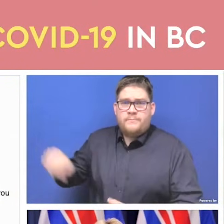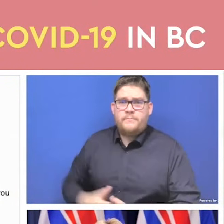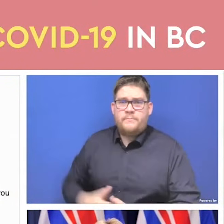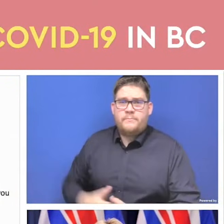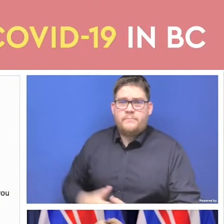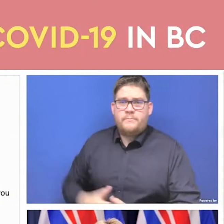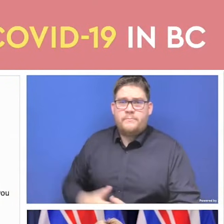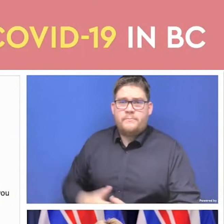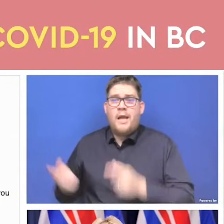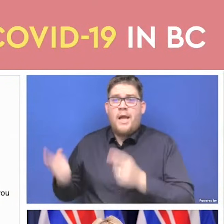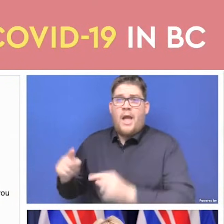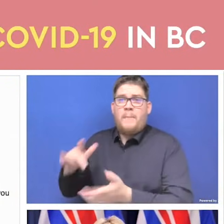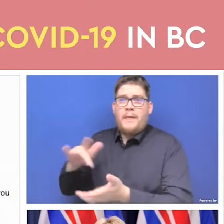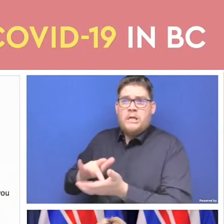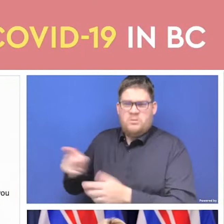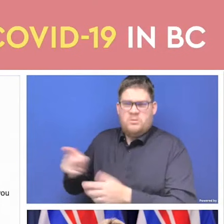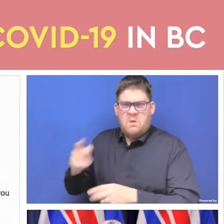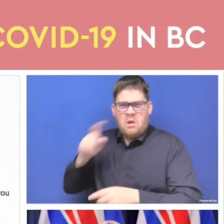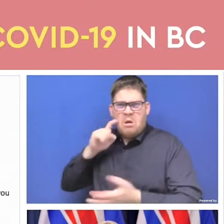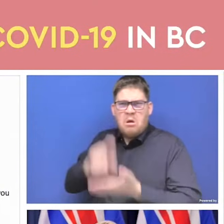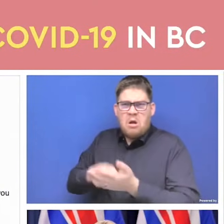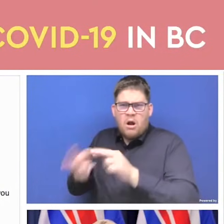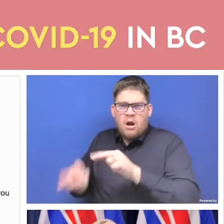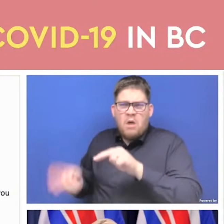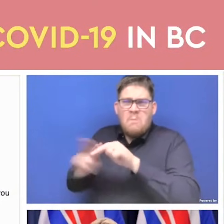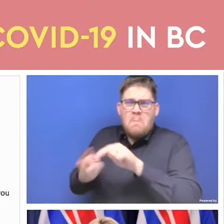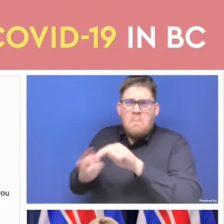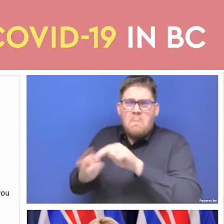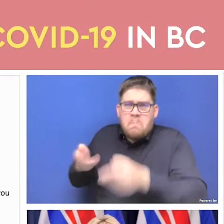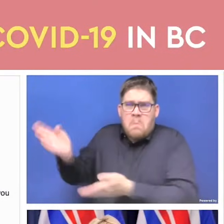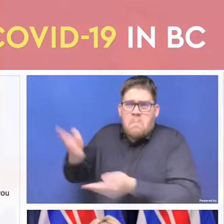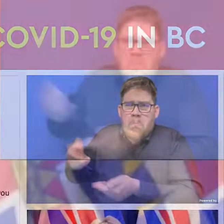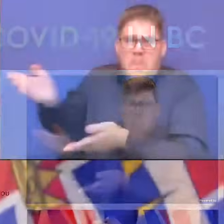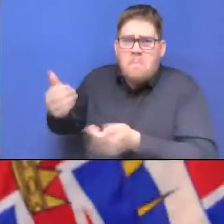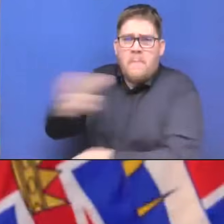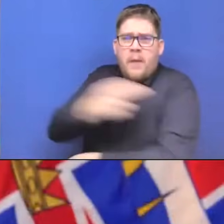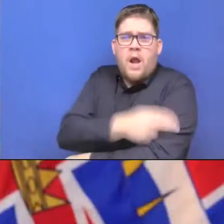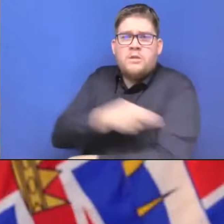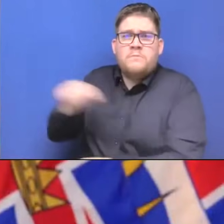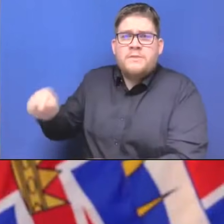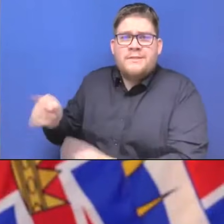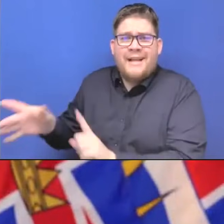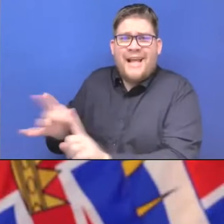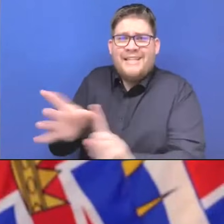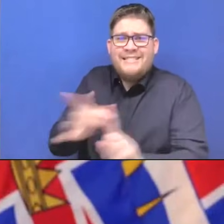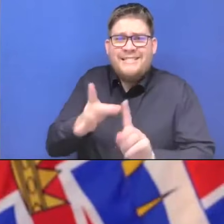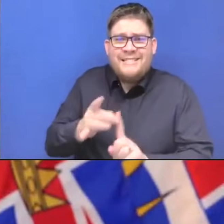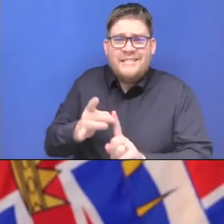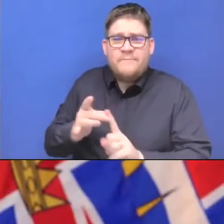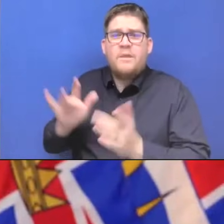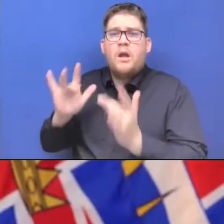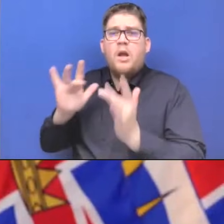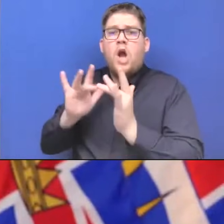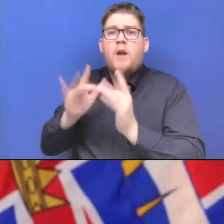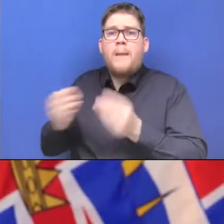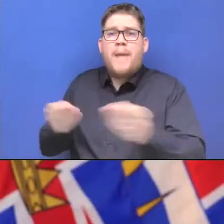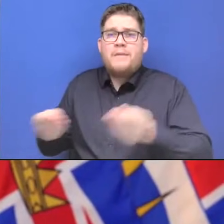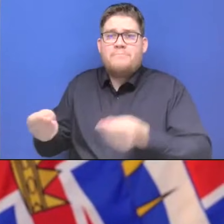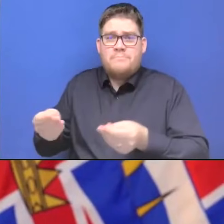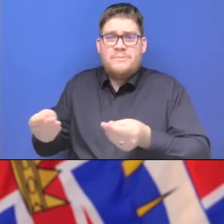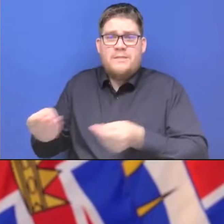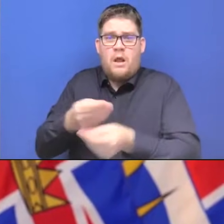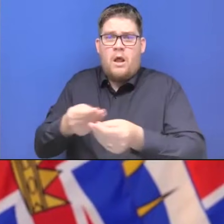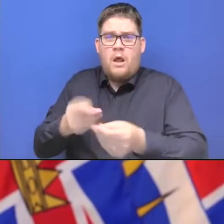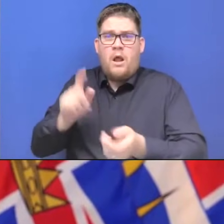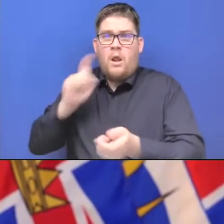saw in August, where we did modifications to the case and contact management system that we were using to follow people who